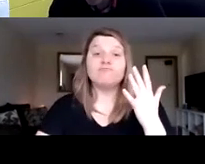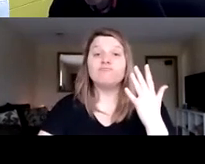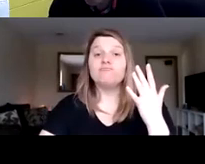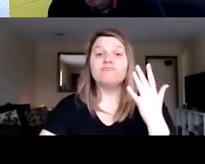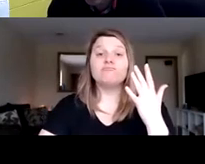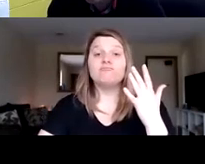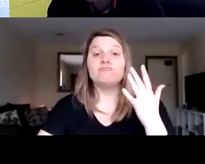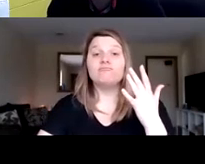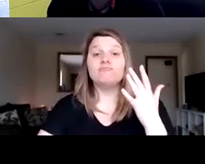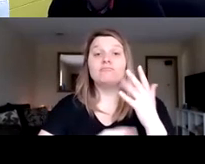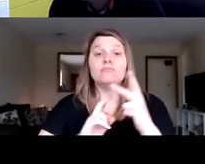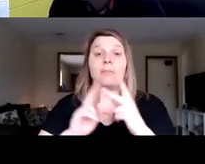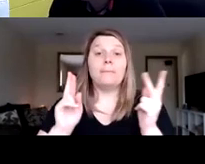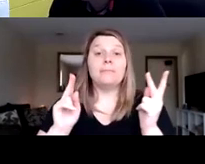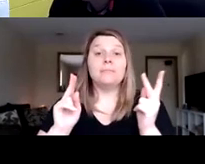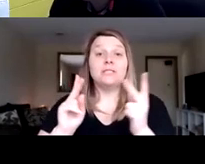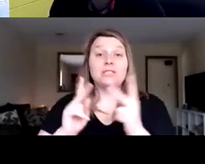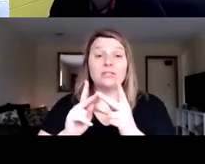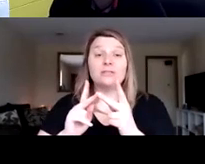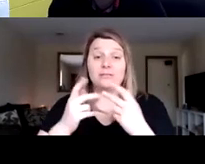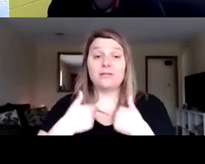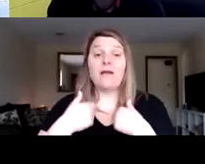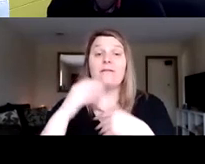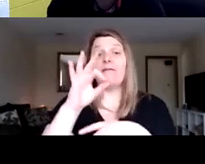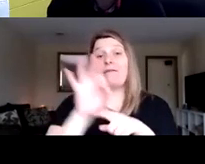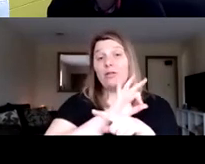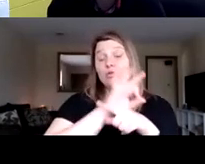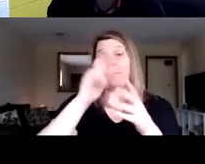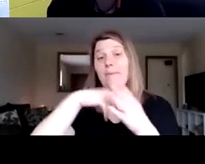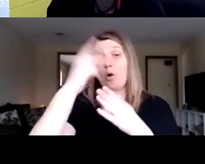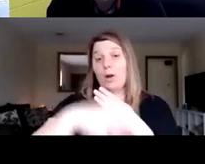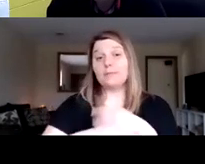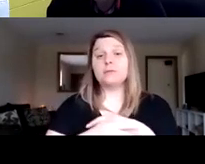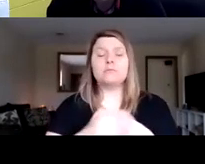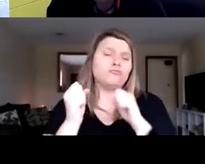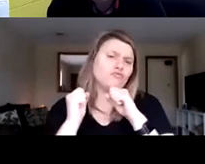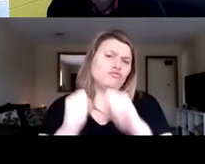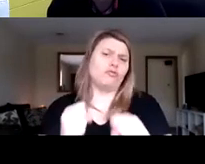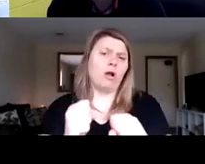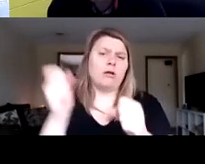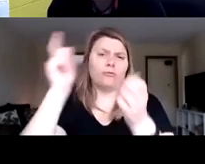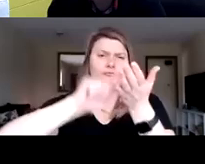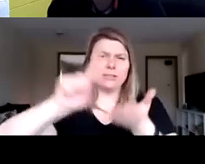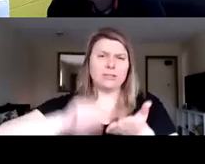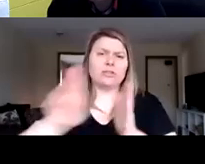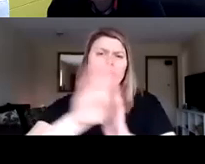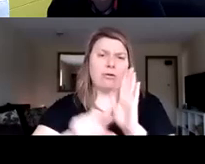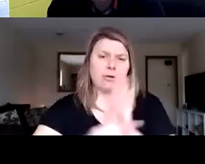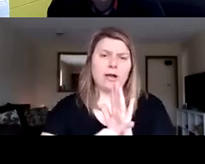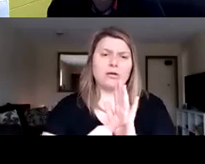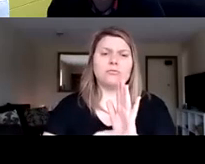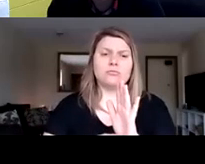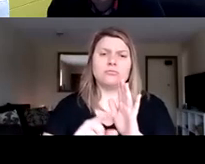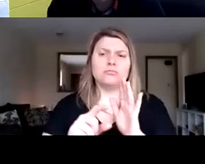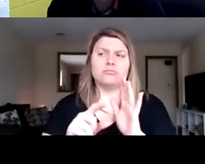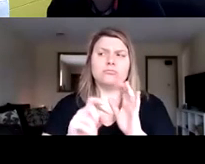positions that fellowship programs and a strong research background can